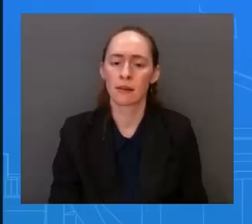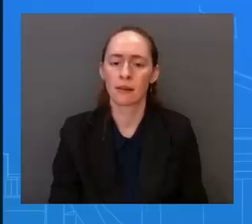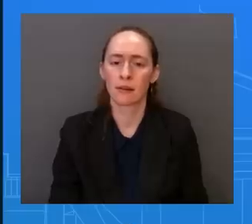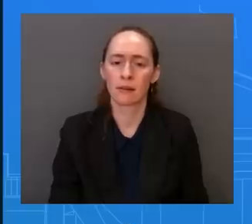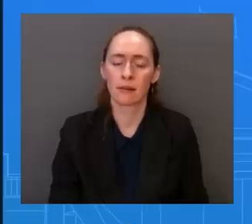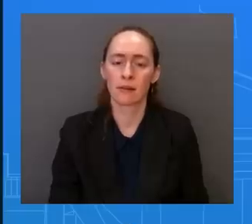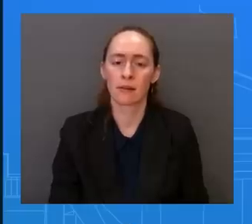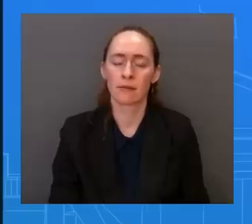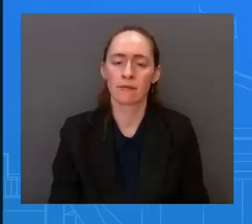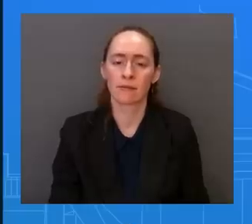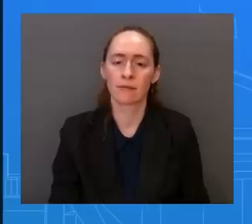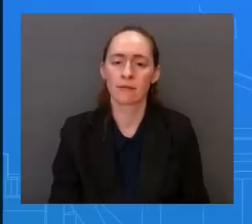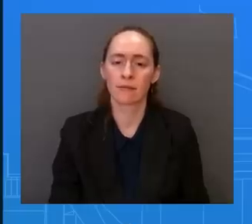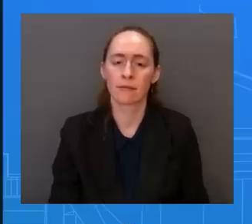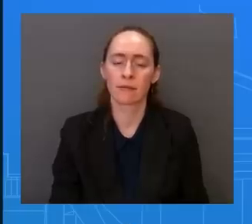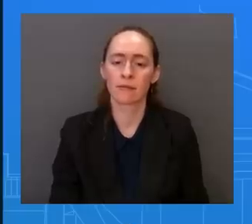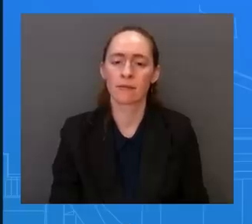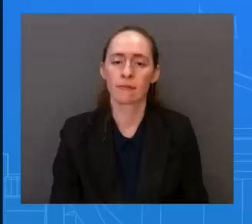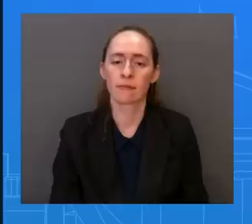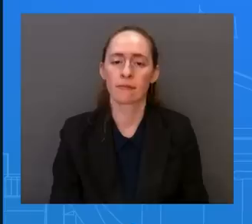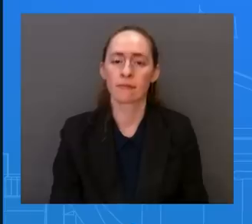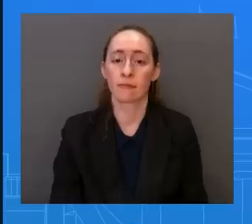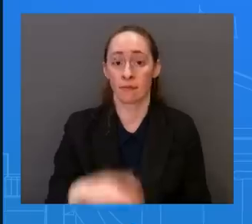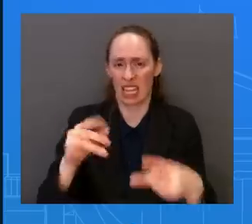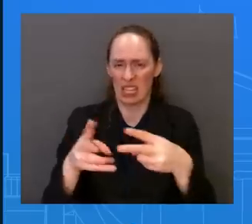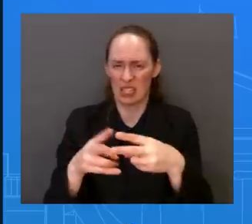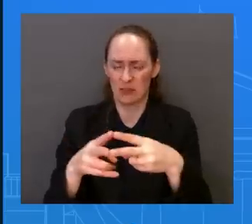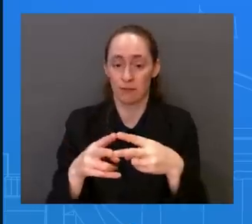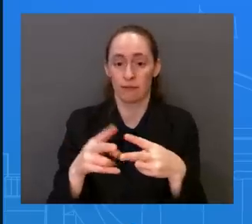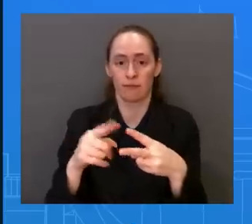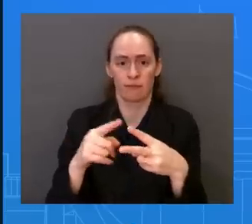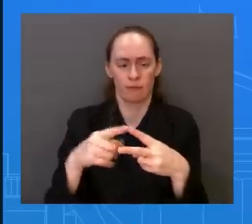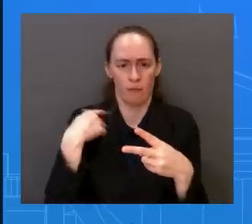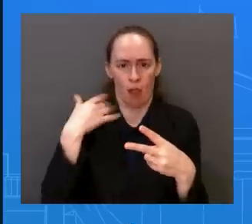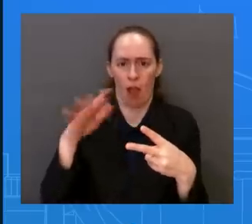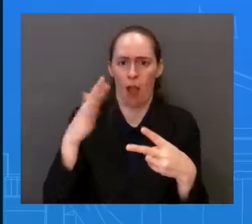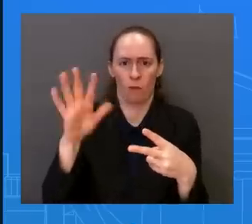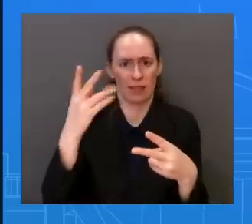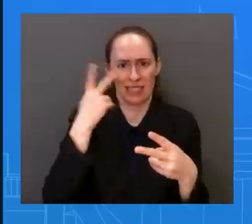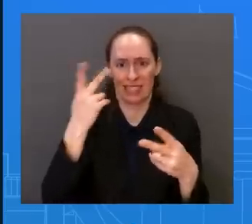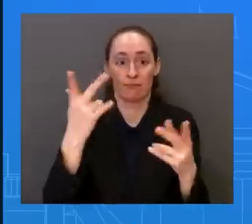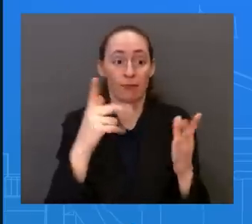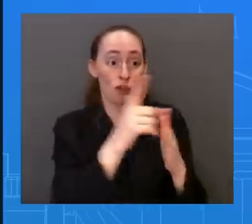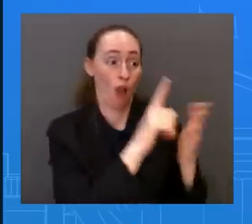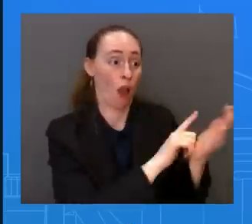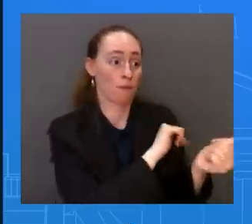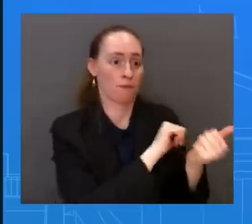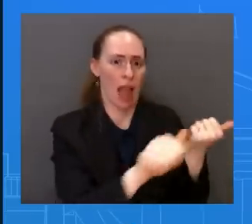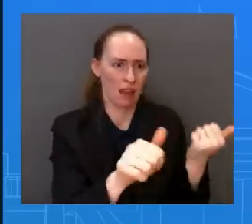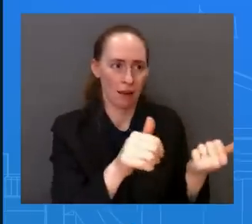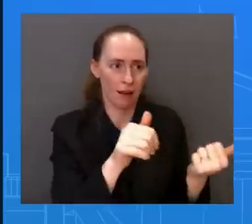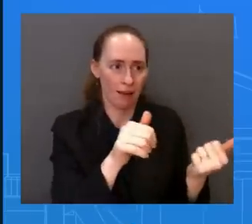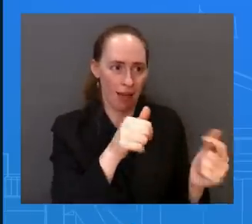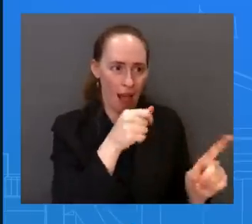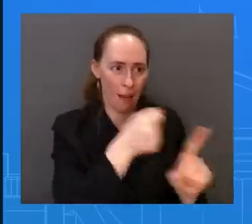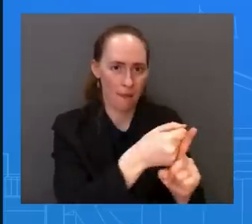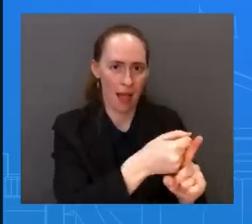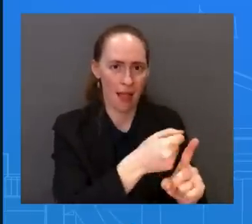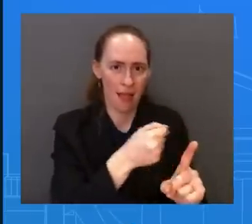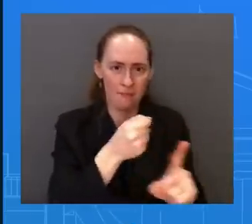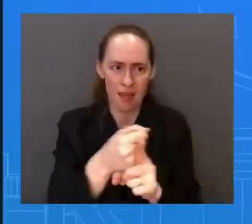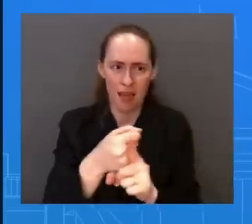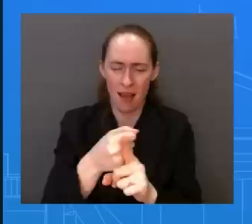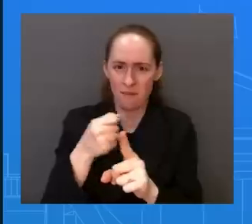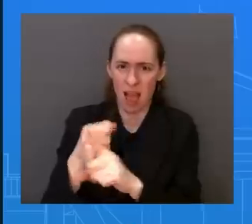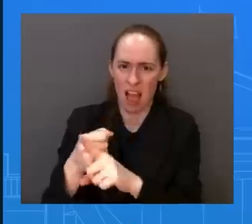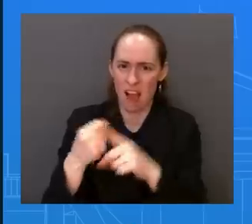country. And I think that part of the reason why we have seen economic projections over